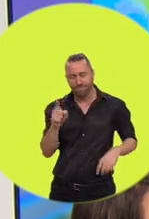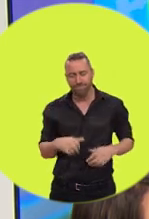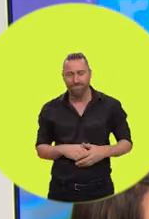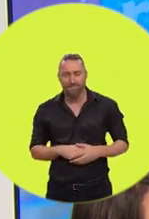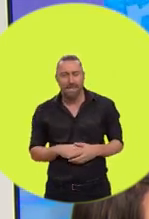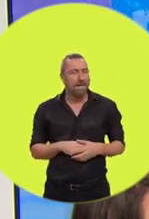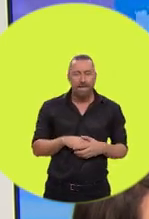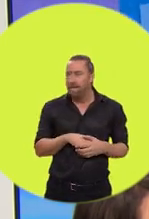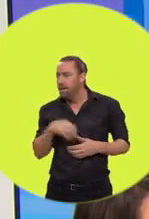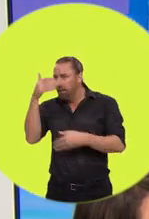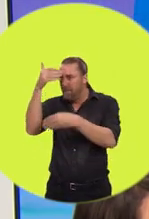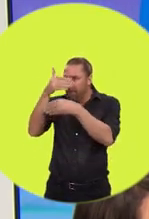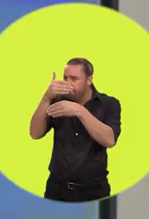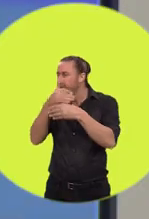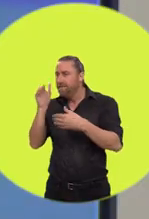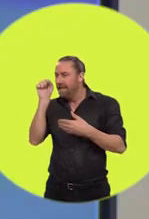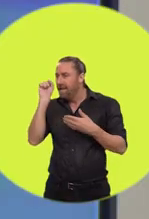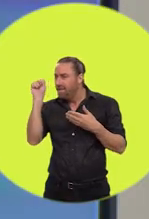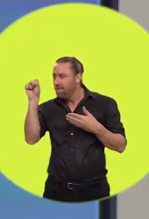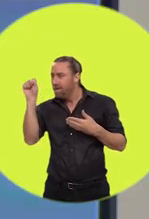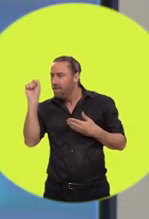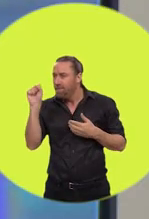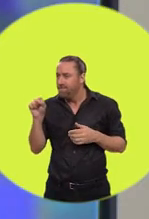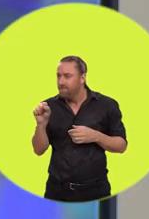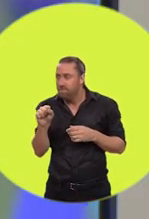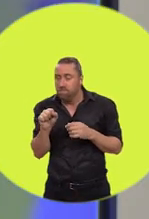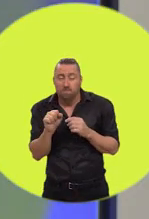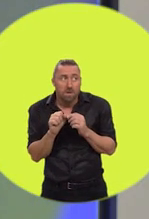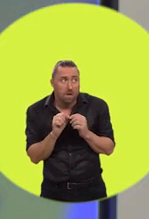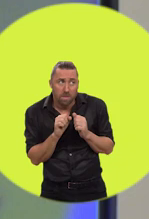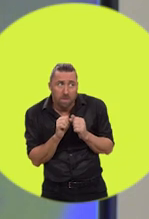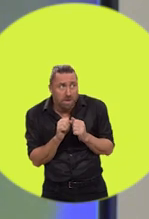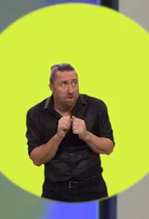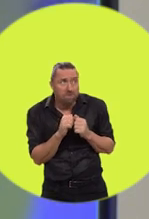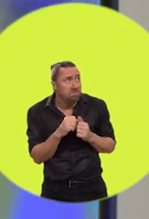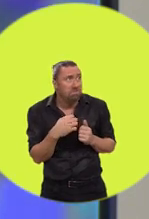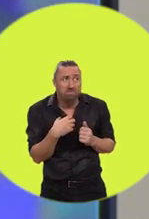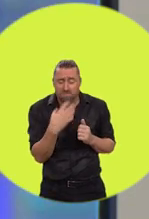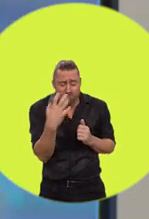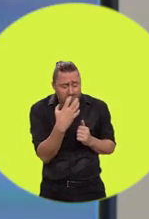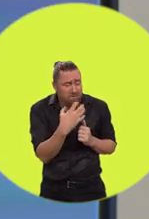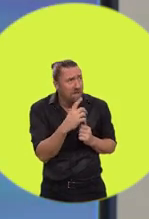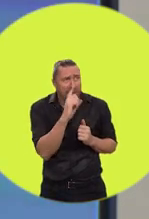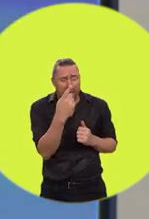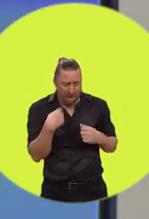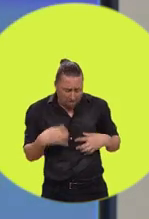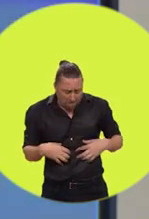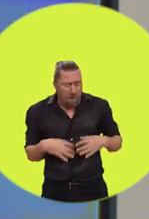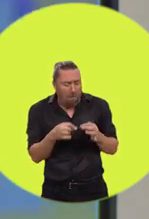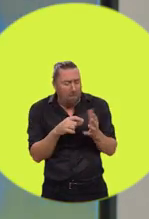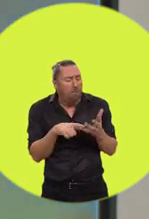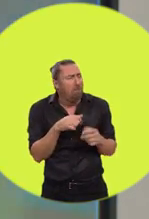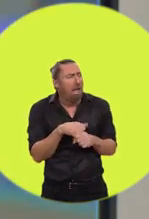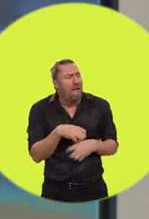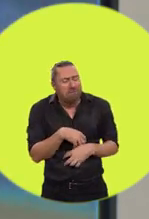She knocked loudly at the window. I'm sorry, mate, whispered Glitch. I seem to have caught a tummy